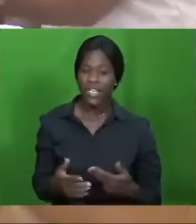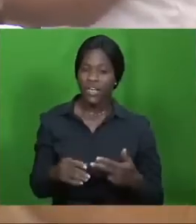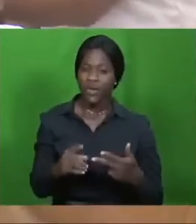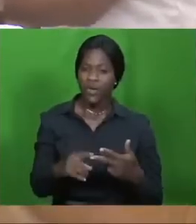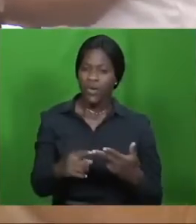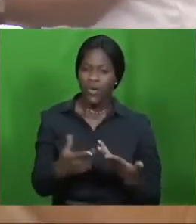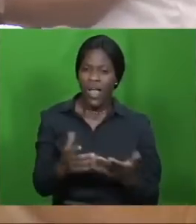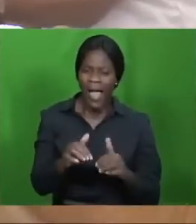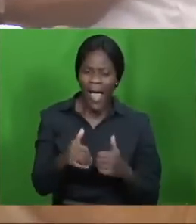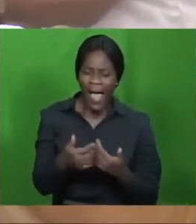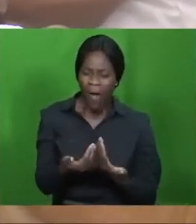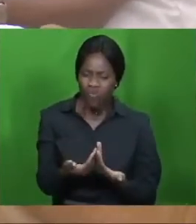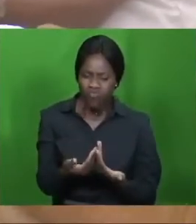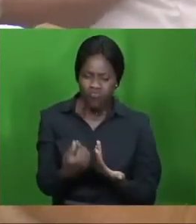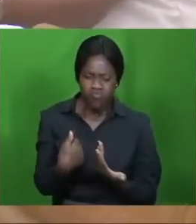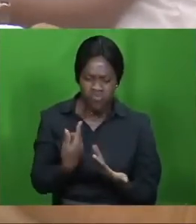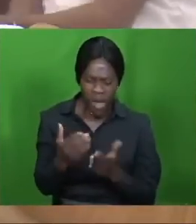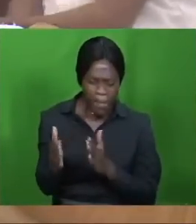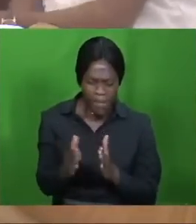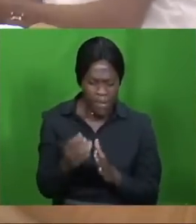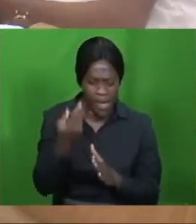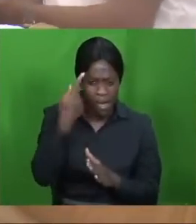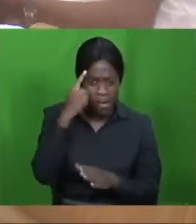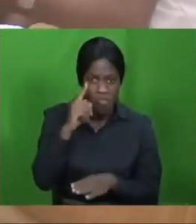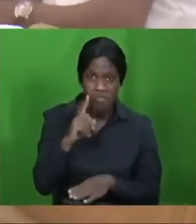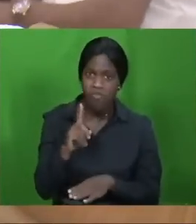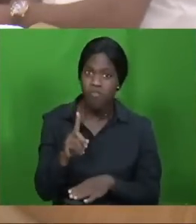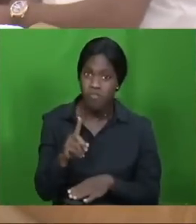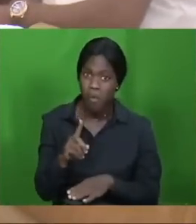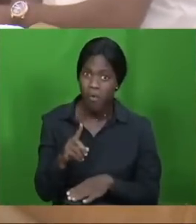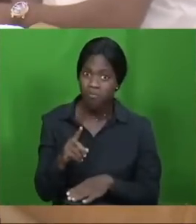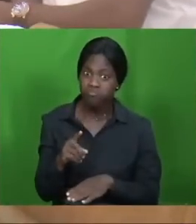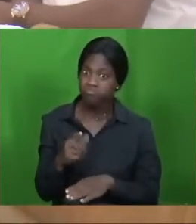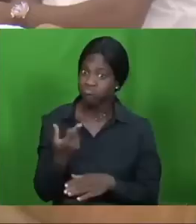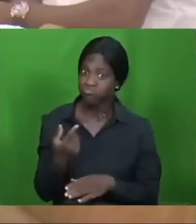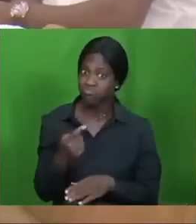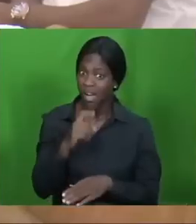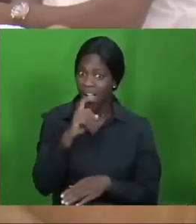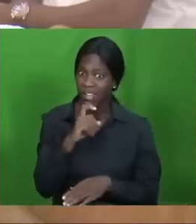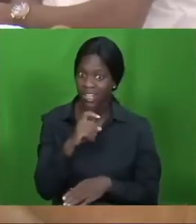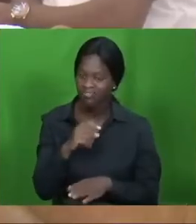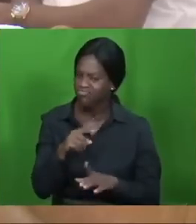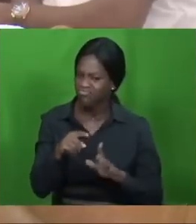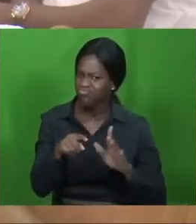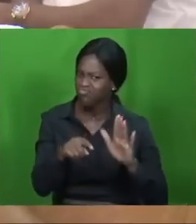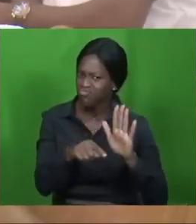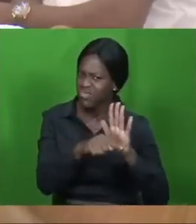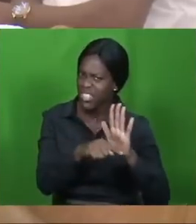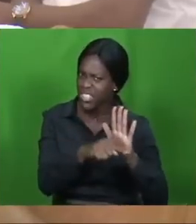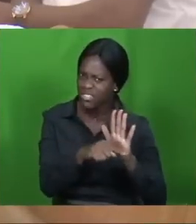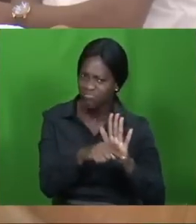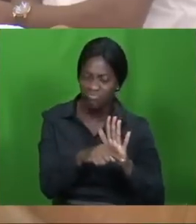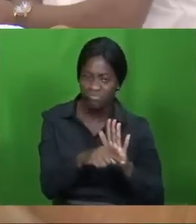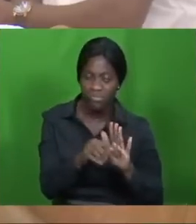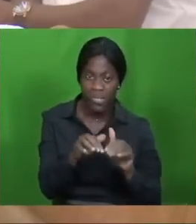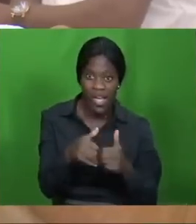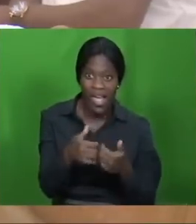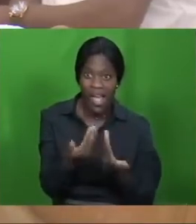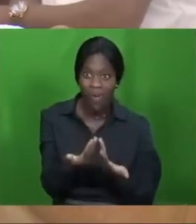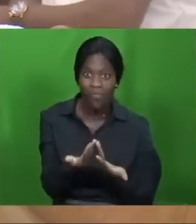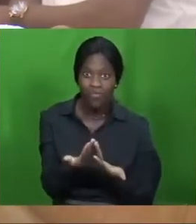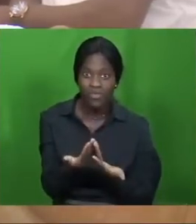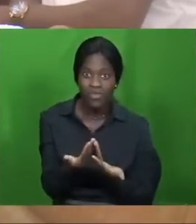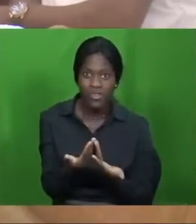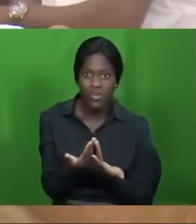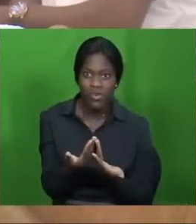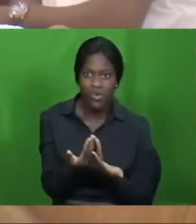negative, Honorable Minister. The Ghana approach to the tournament was negative. Negative in the sense that we gave too much